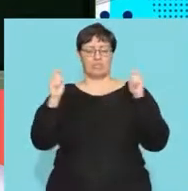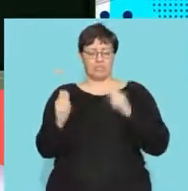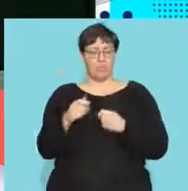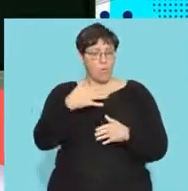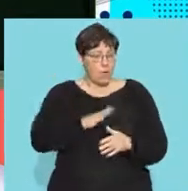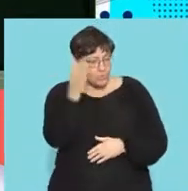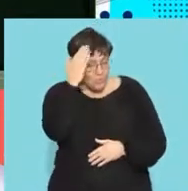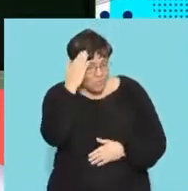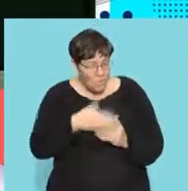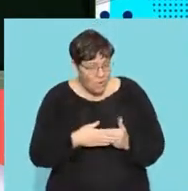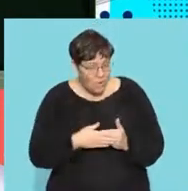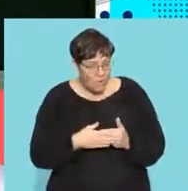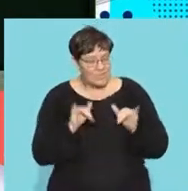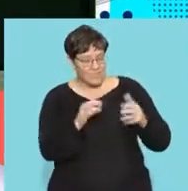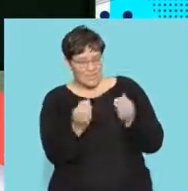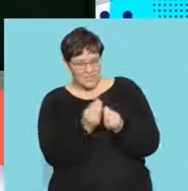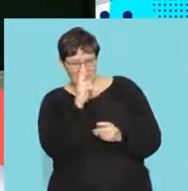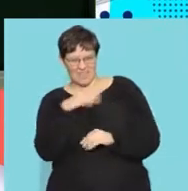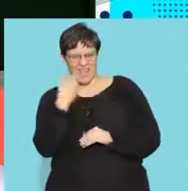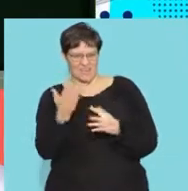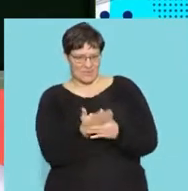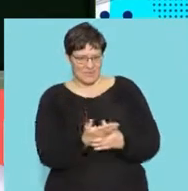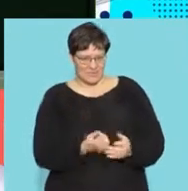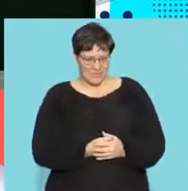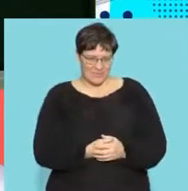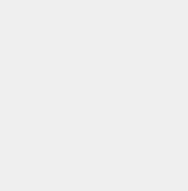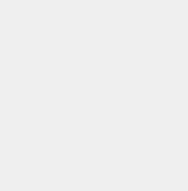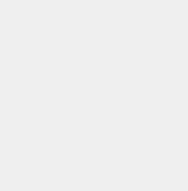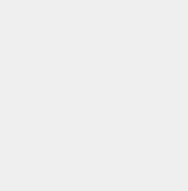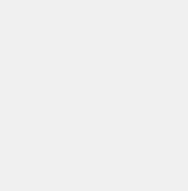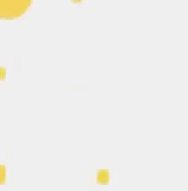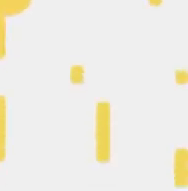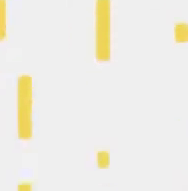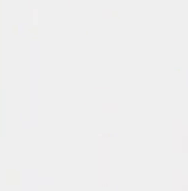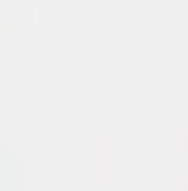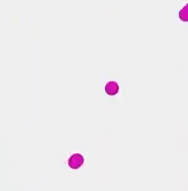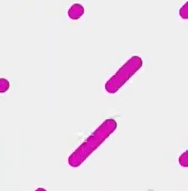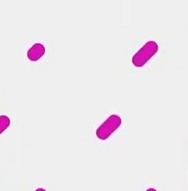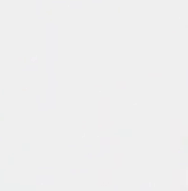Stay with us. See you in a jiffy.